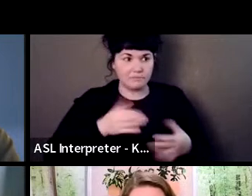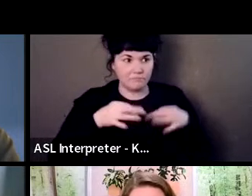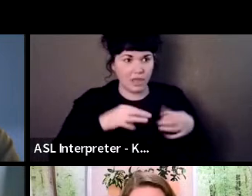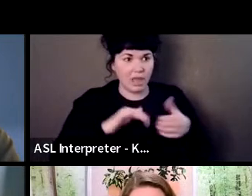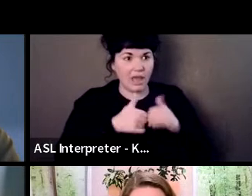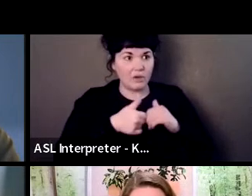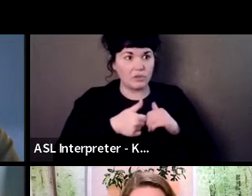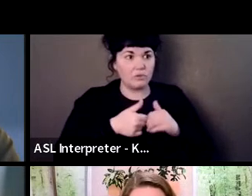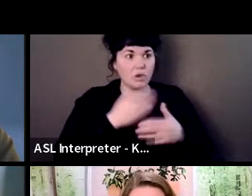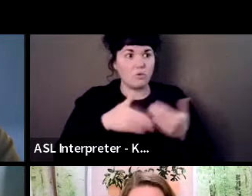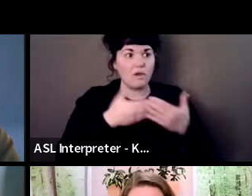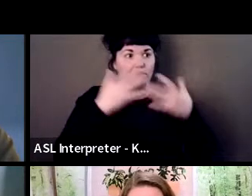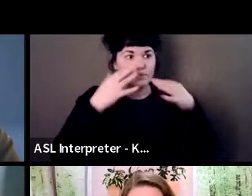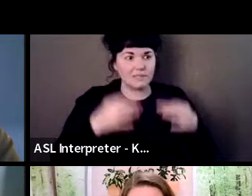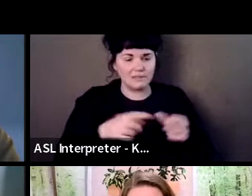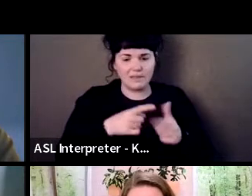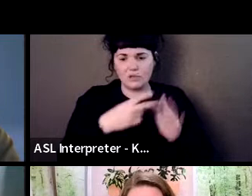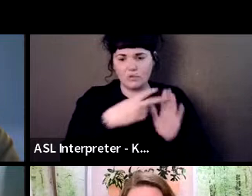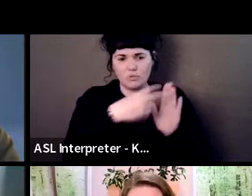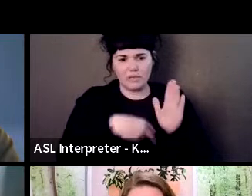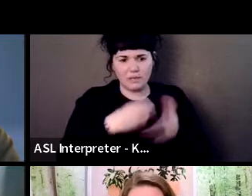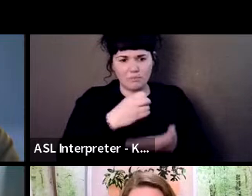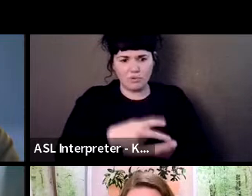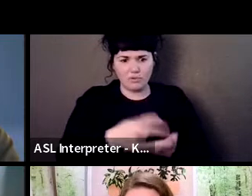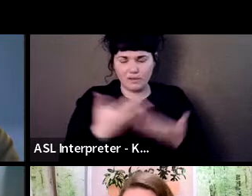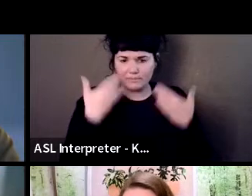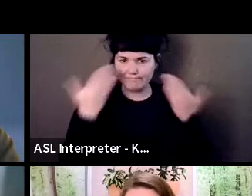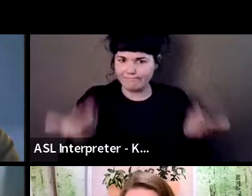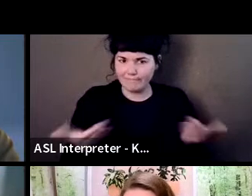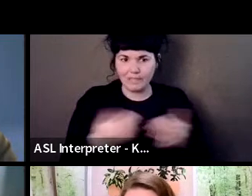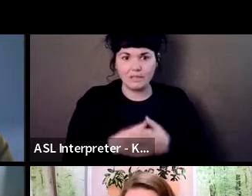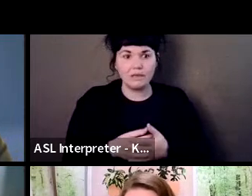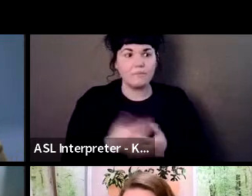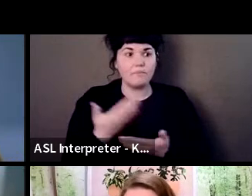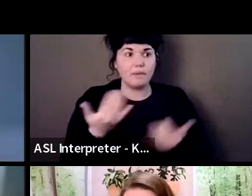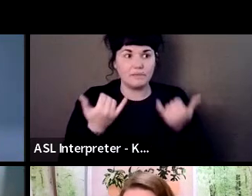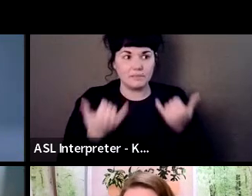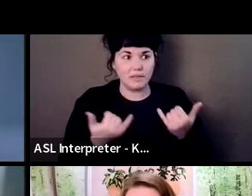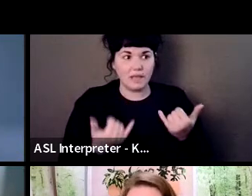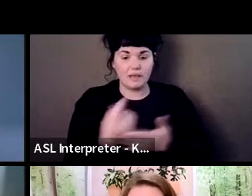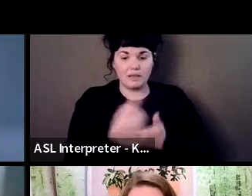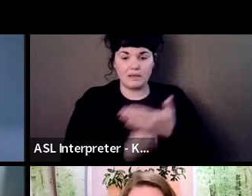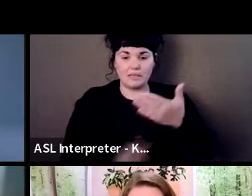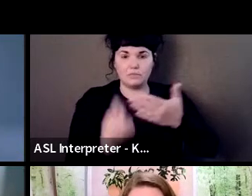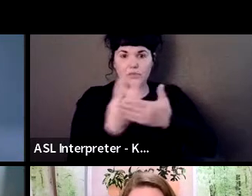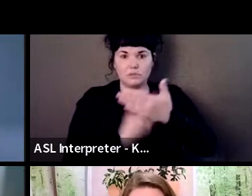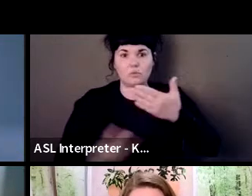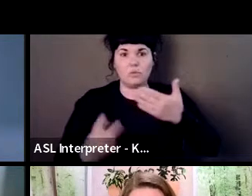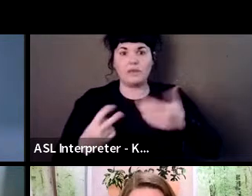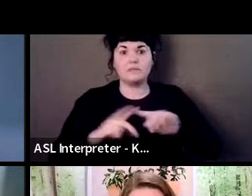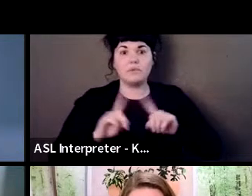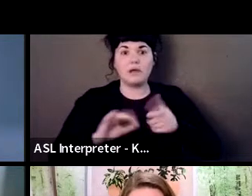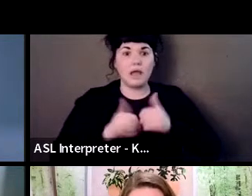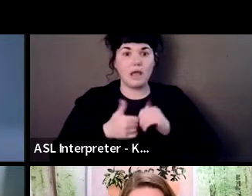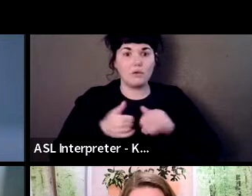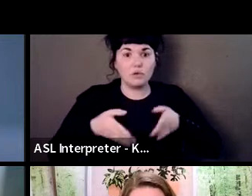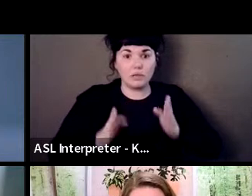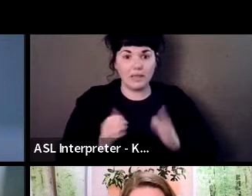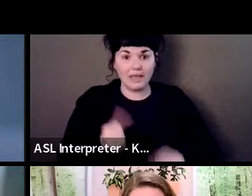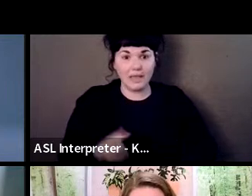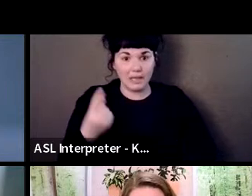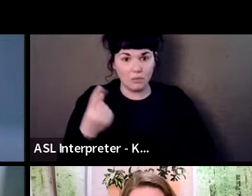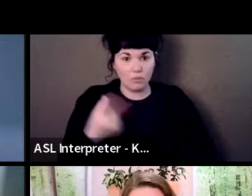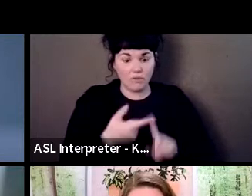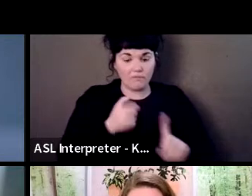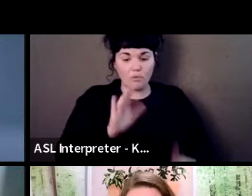it and approve it. Maybe that's today. Maybe that's next week, 2 weeks from now. But how are you going to let anyone else on your staff